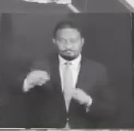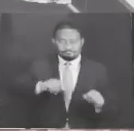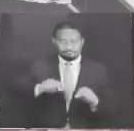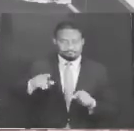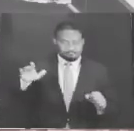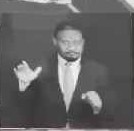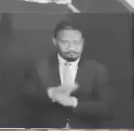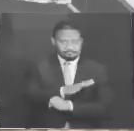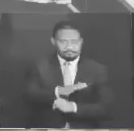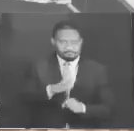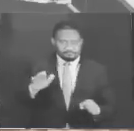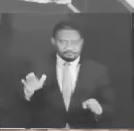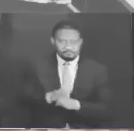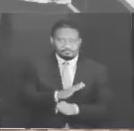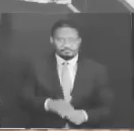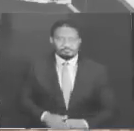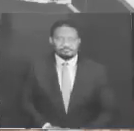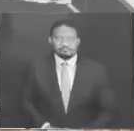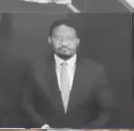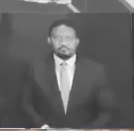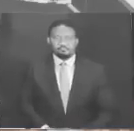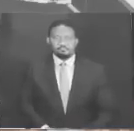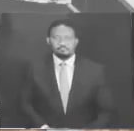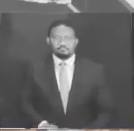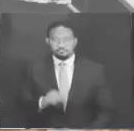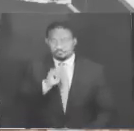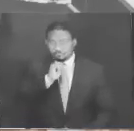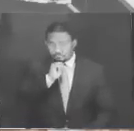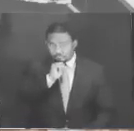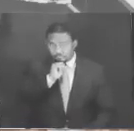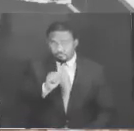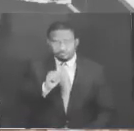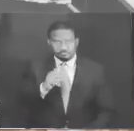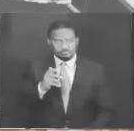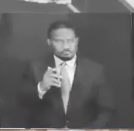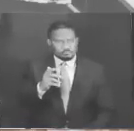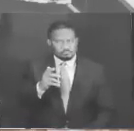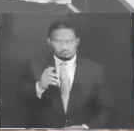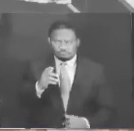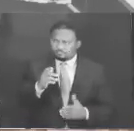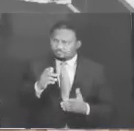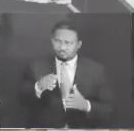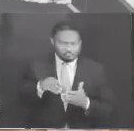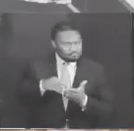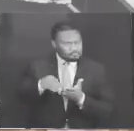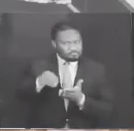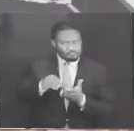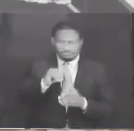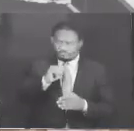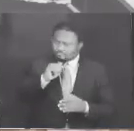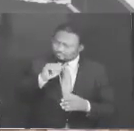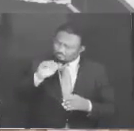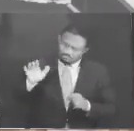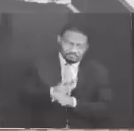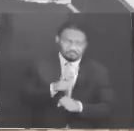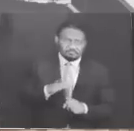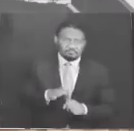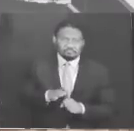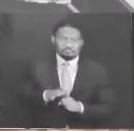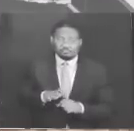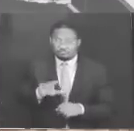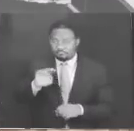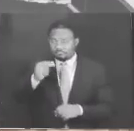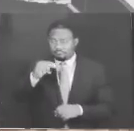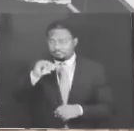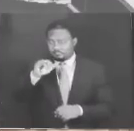full. Mr. Speaker, we have not just made them, but also in full. Notably, all transfers due the National Health